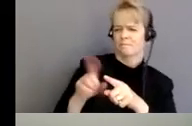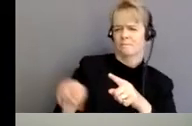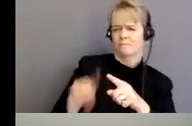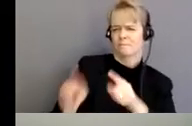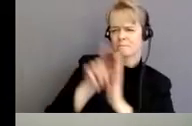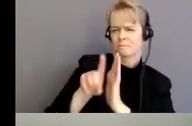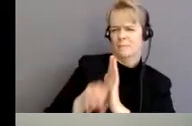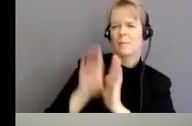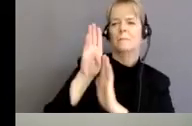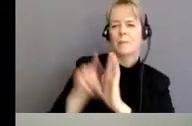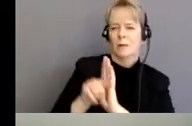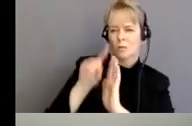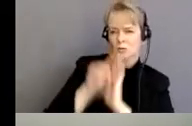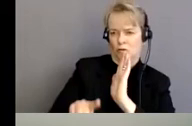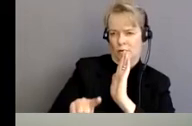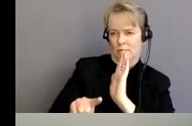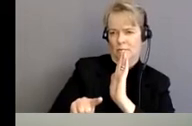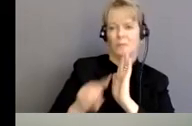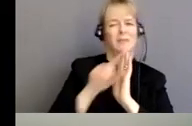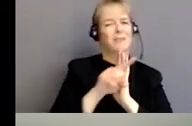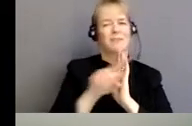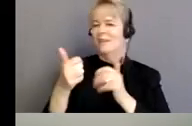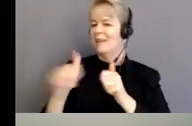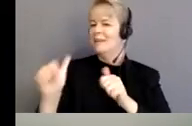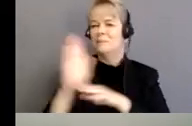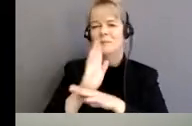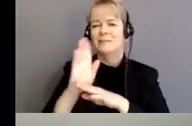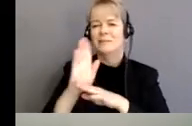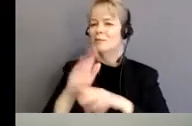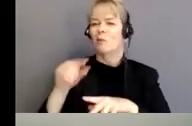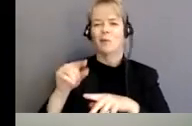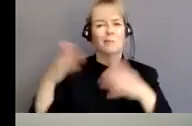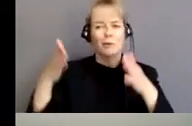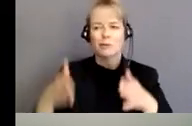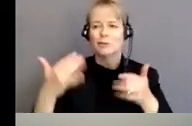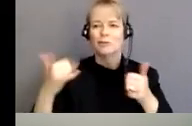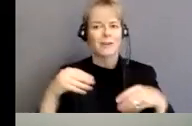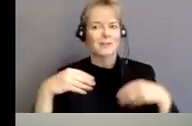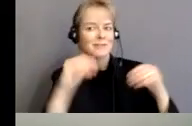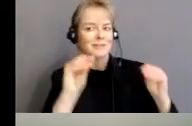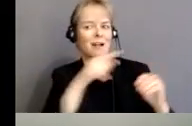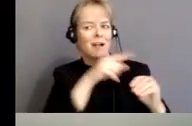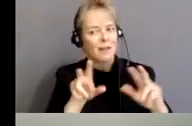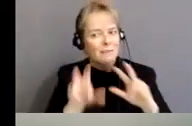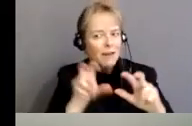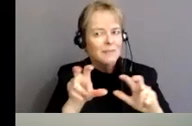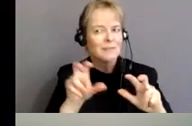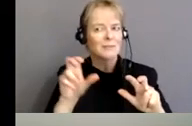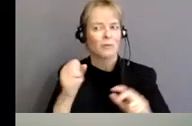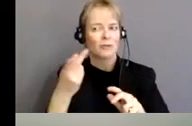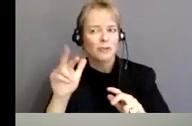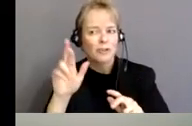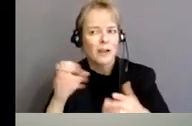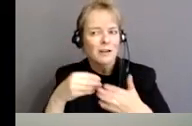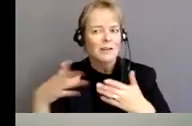the registration of any person or business who they're trying to sell you an investment or give you investment advice. Registration guarantees